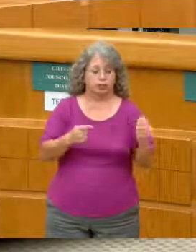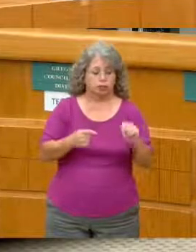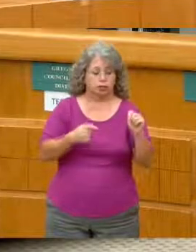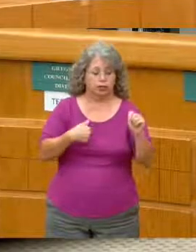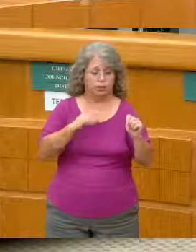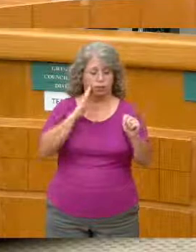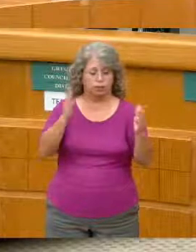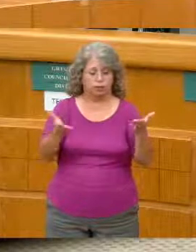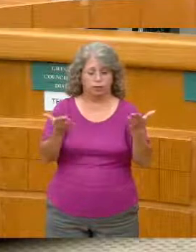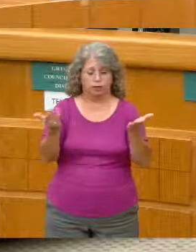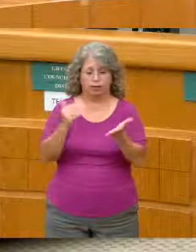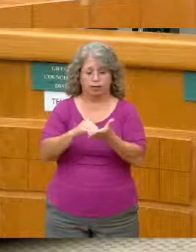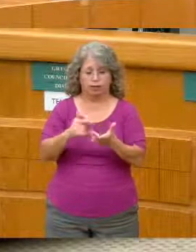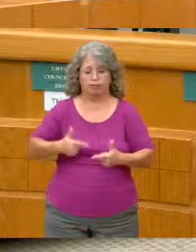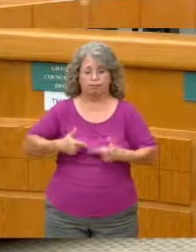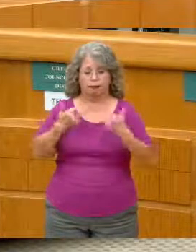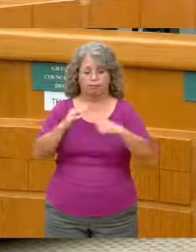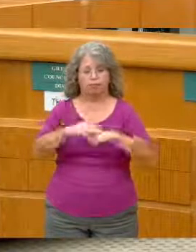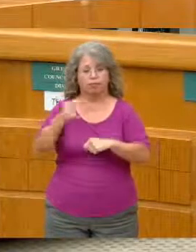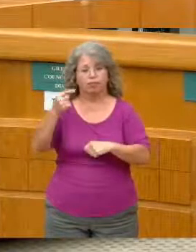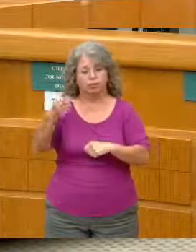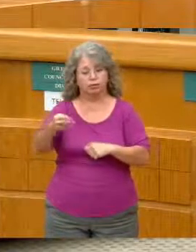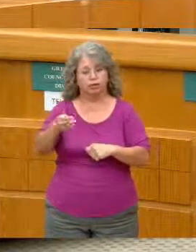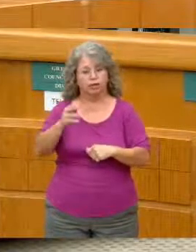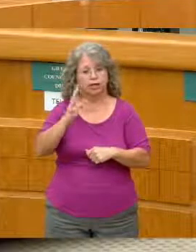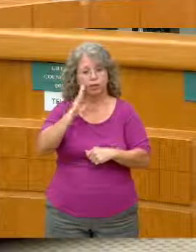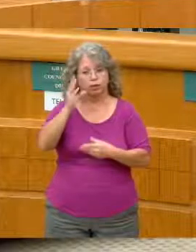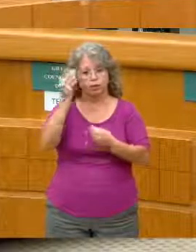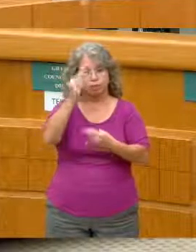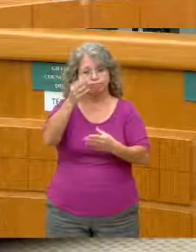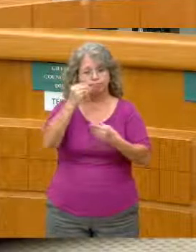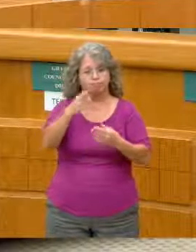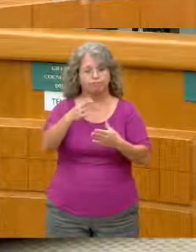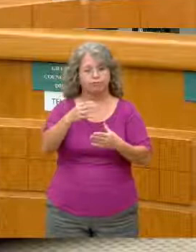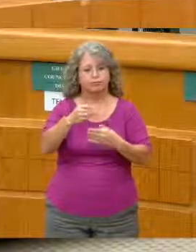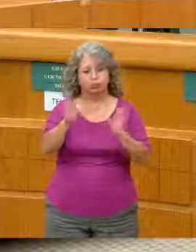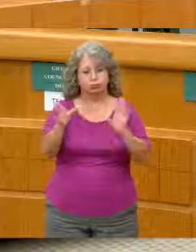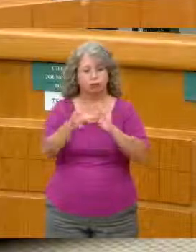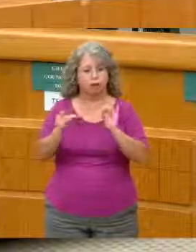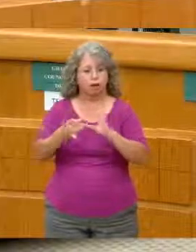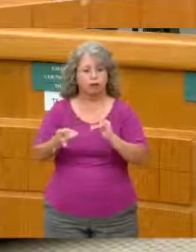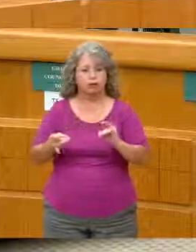so we'll be back here live on Thursday with an update on the numbers and general